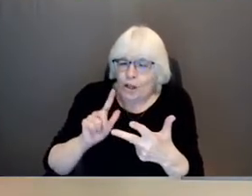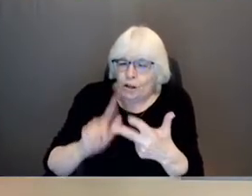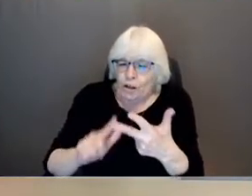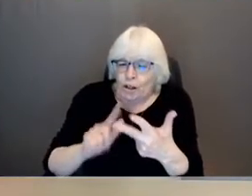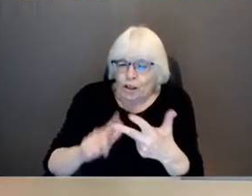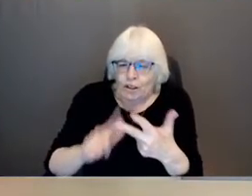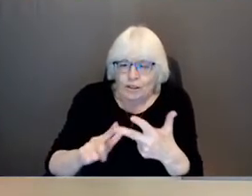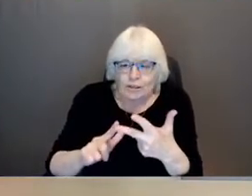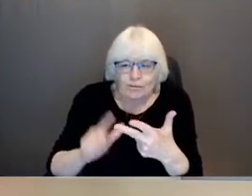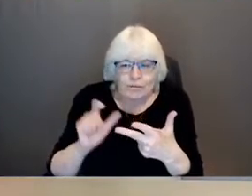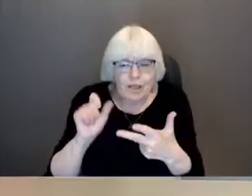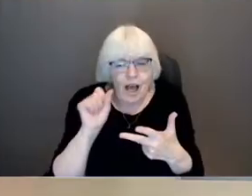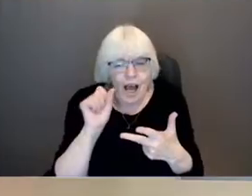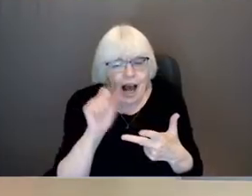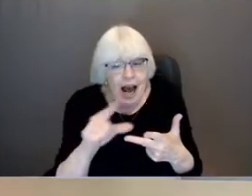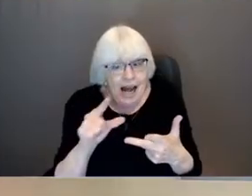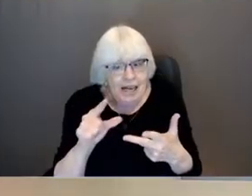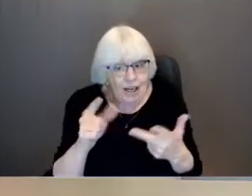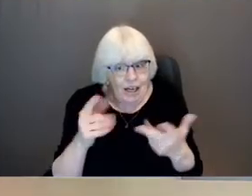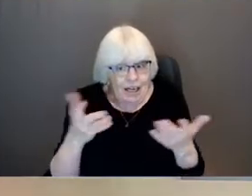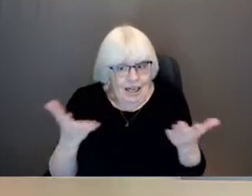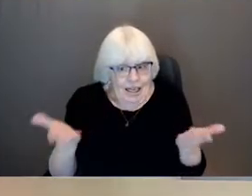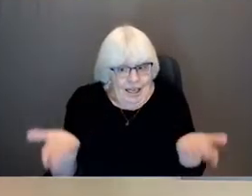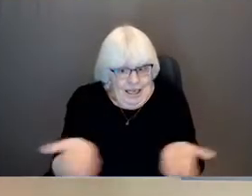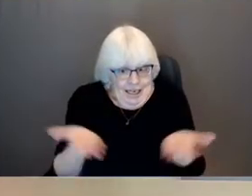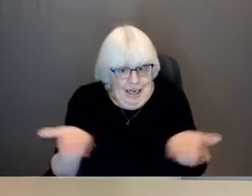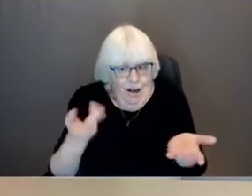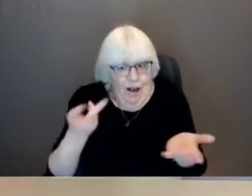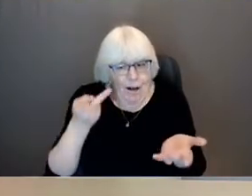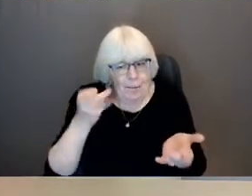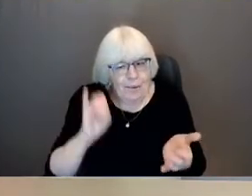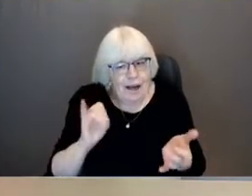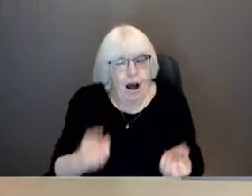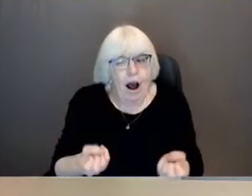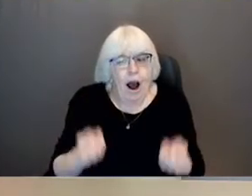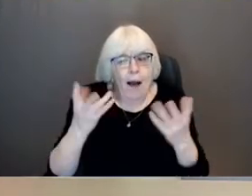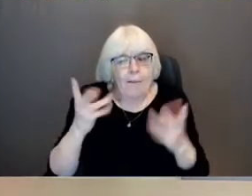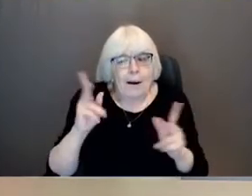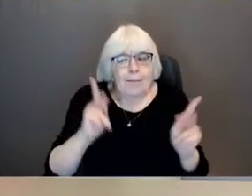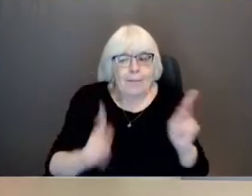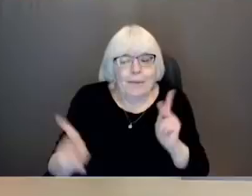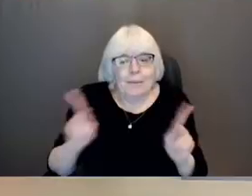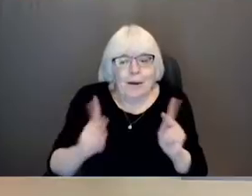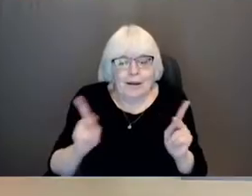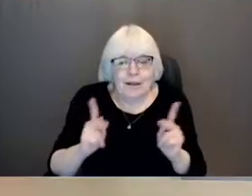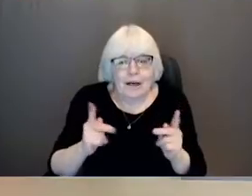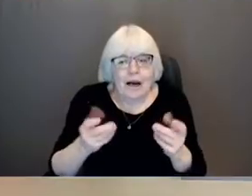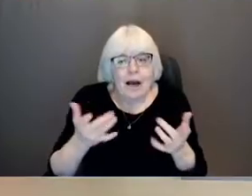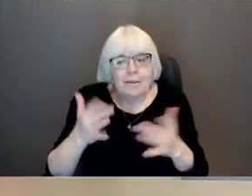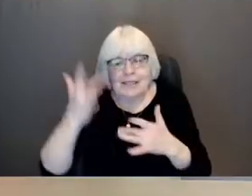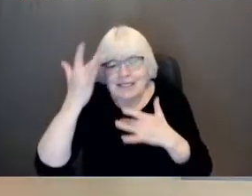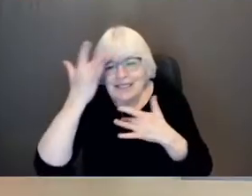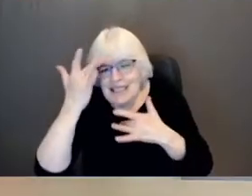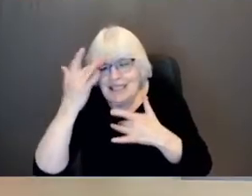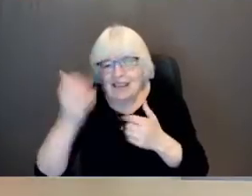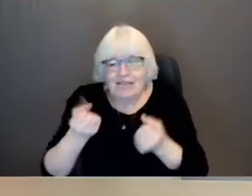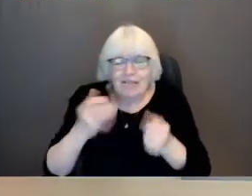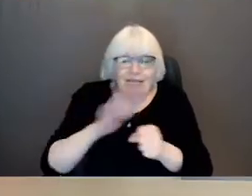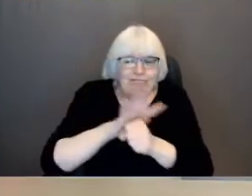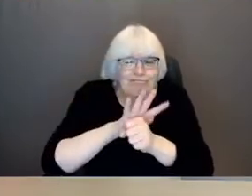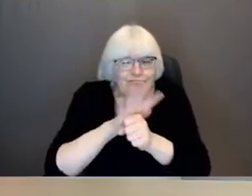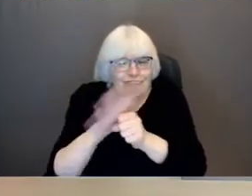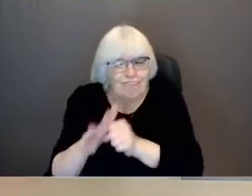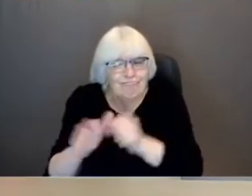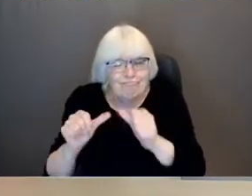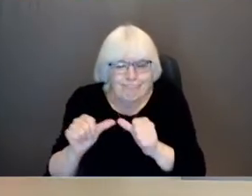small numbers, so I don't have those numbers here. But Thank you. Small. And so what is it about an N95